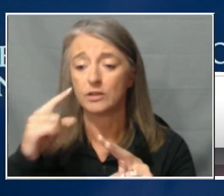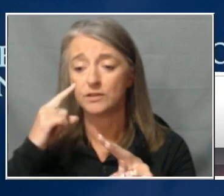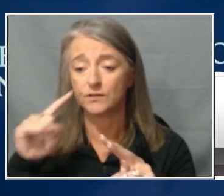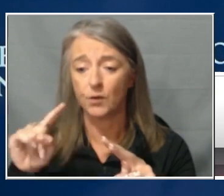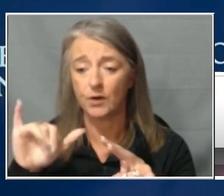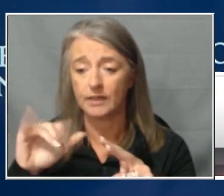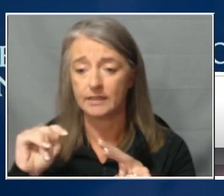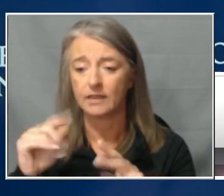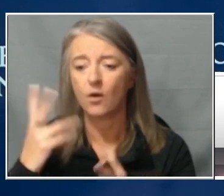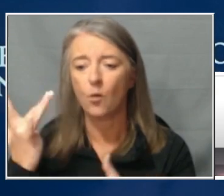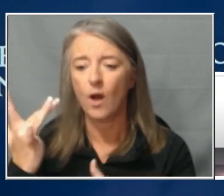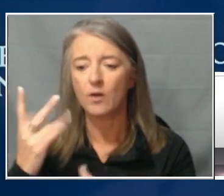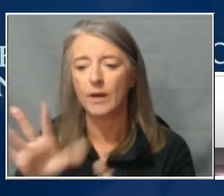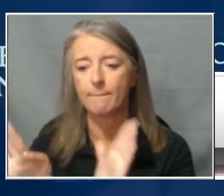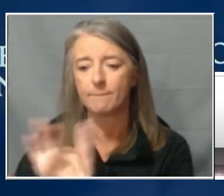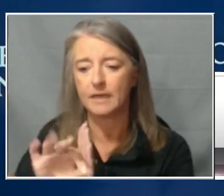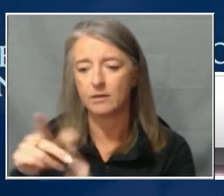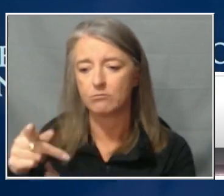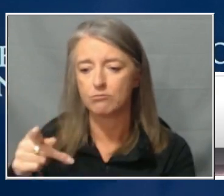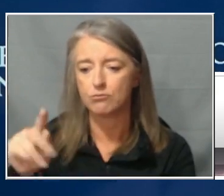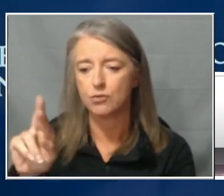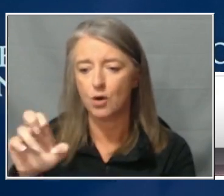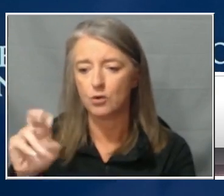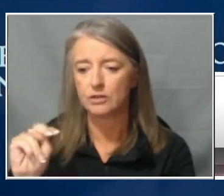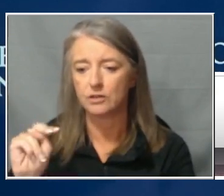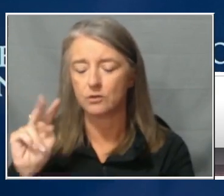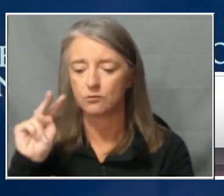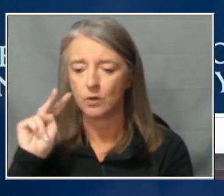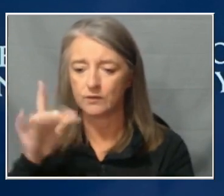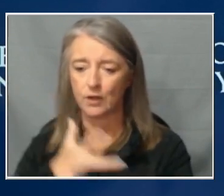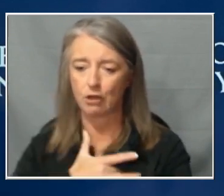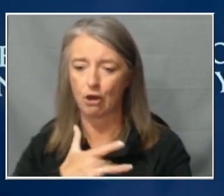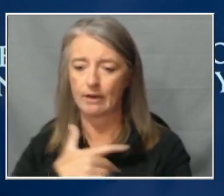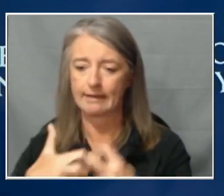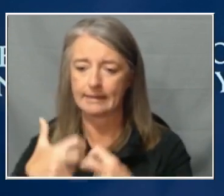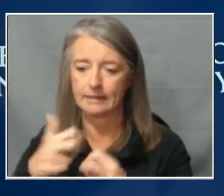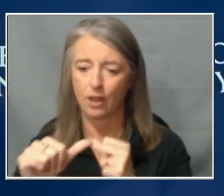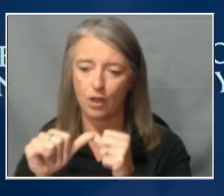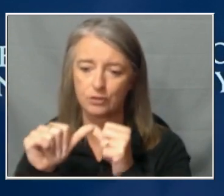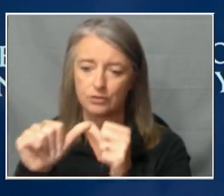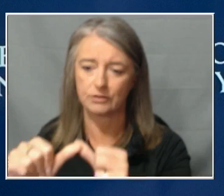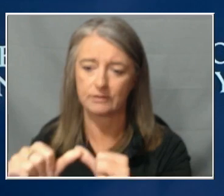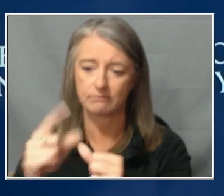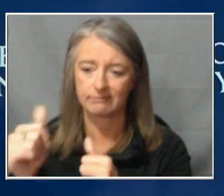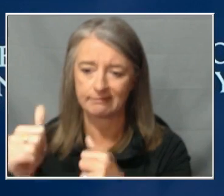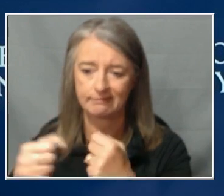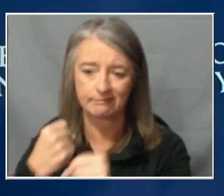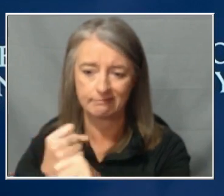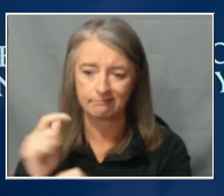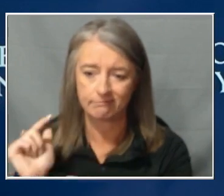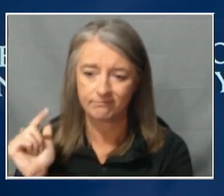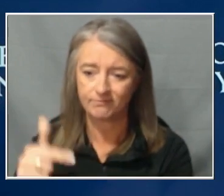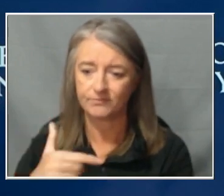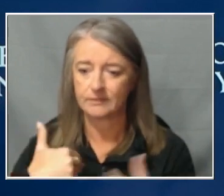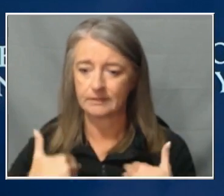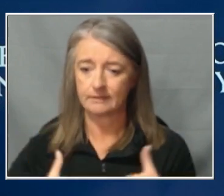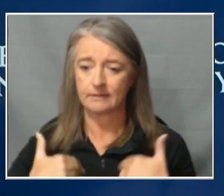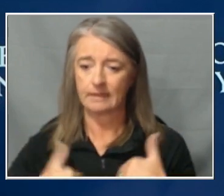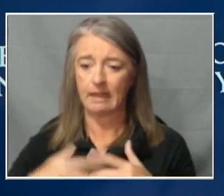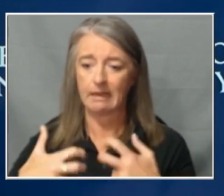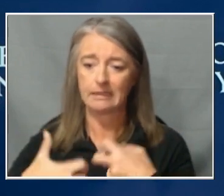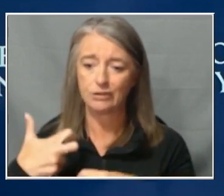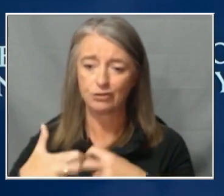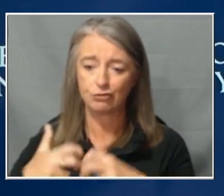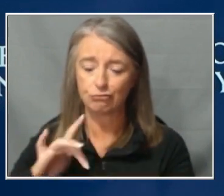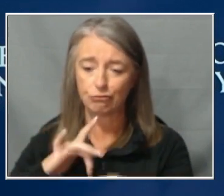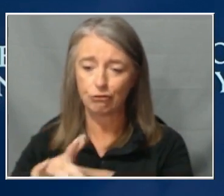chose proton, because we want to watch for any cardiac issues long-term, and I'm talking even decades out. Any lung issues that could happen early